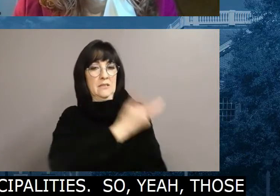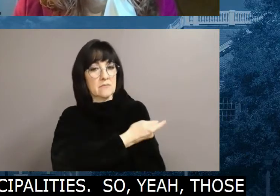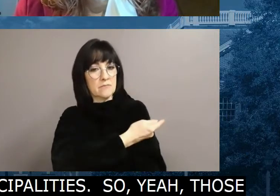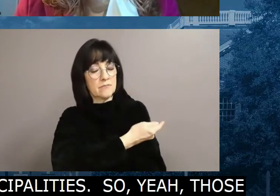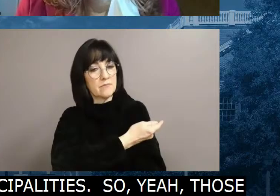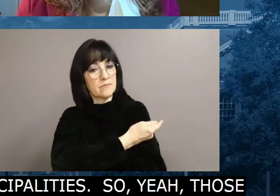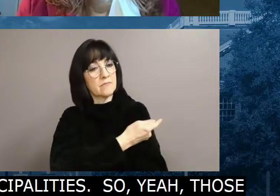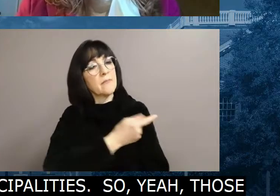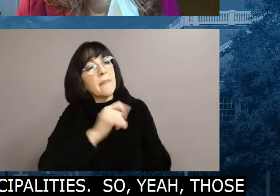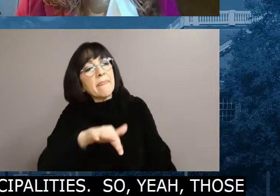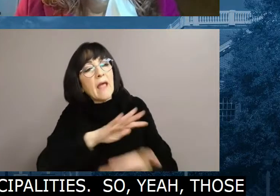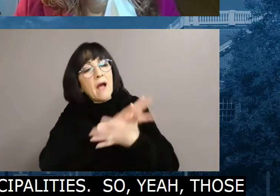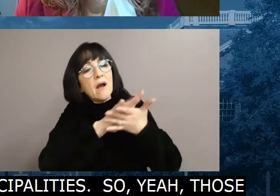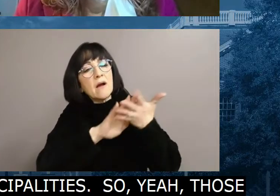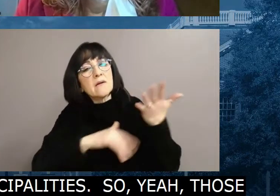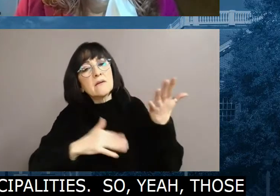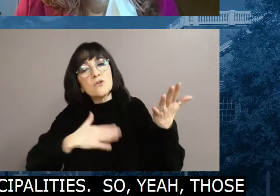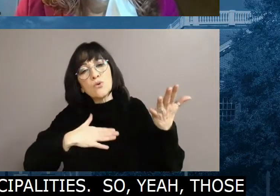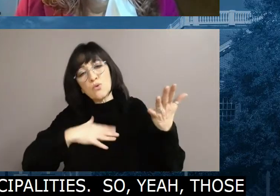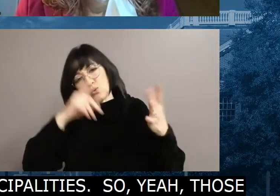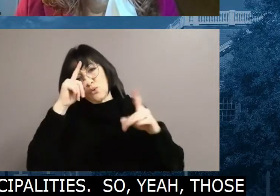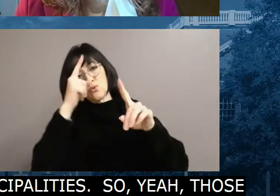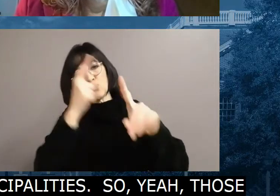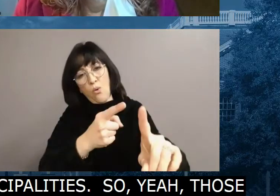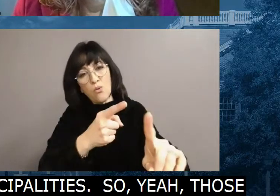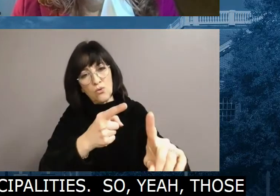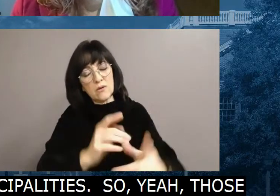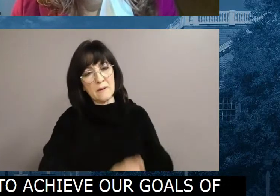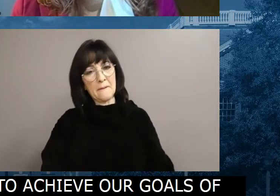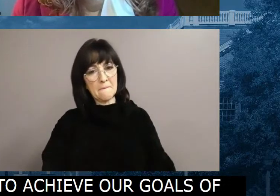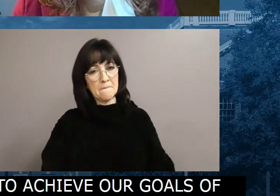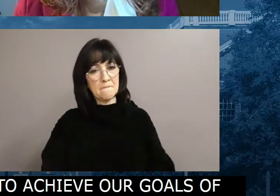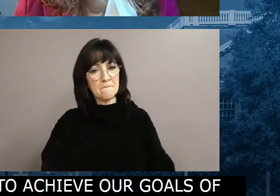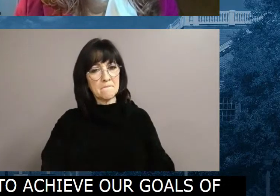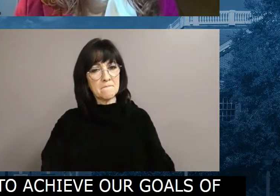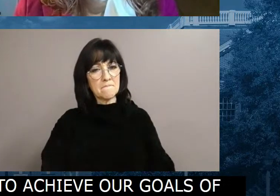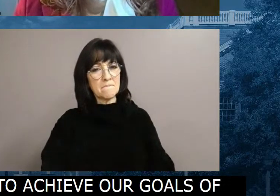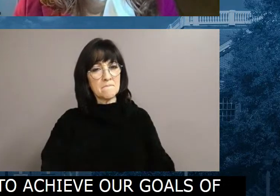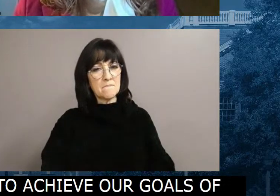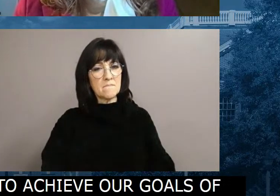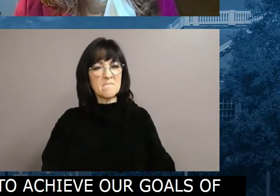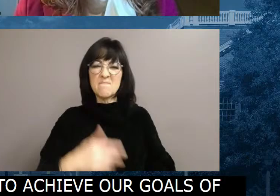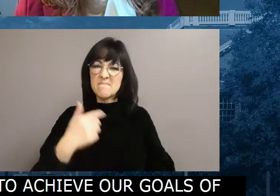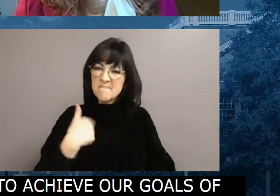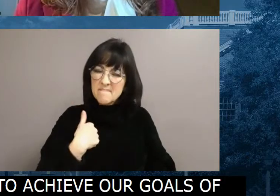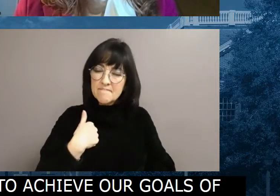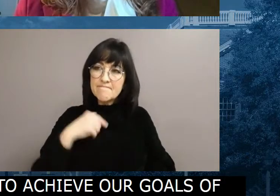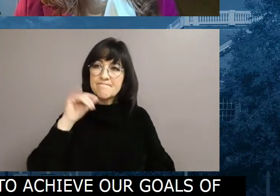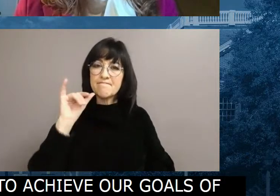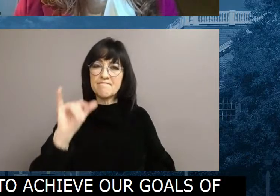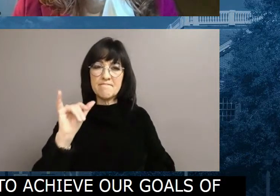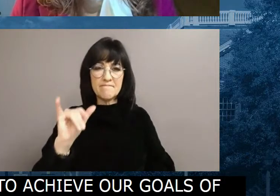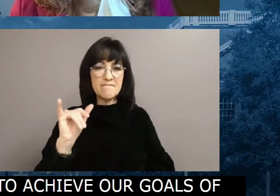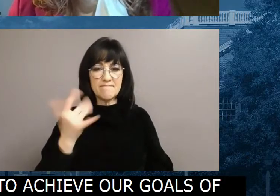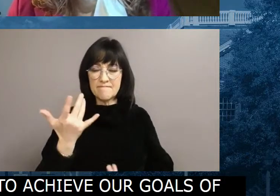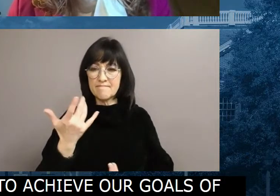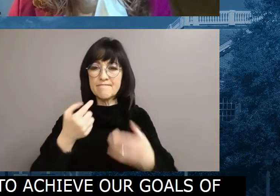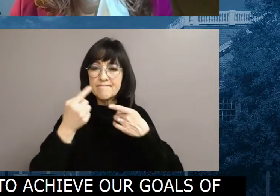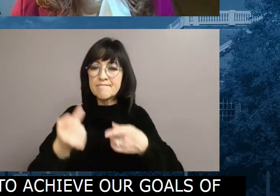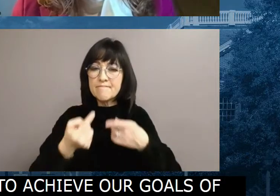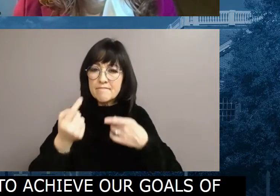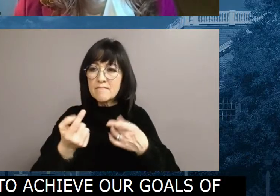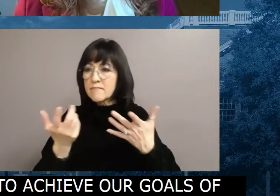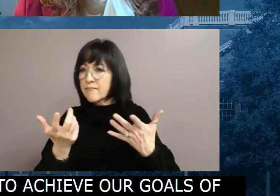fair. To take, we had some difficulty who determines if somebody has a legitimate